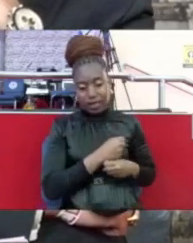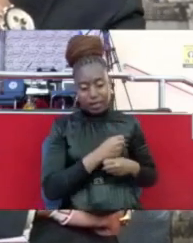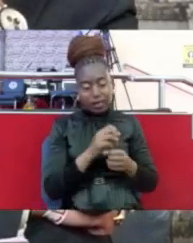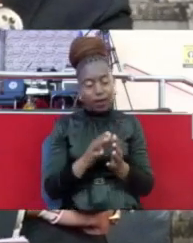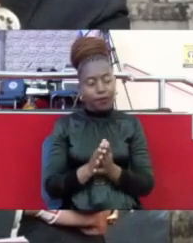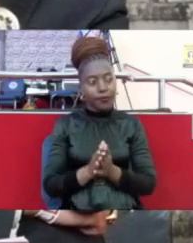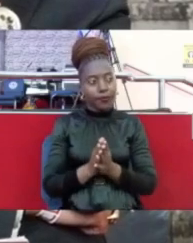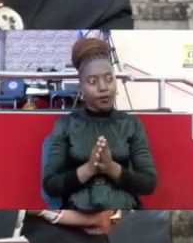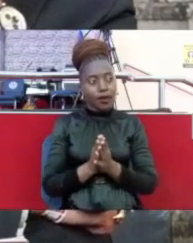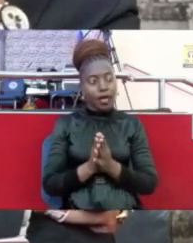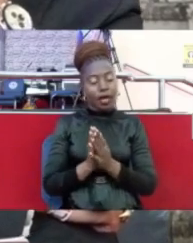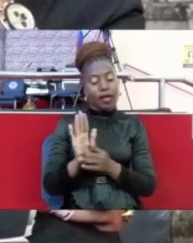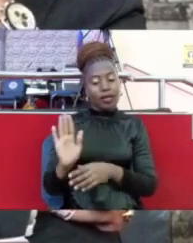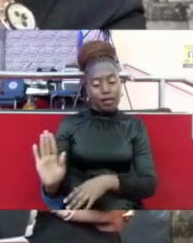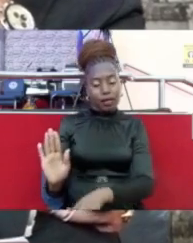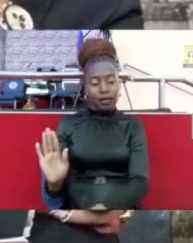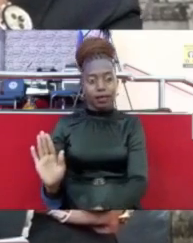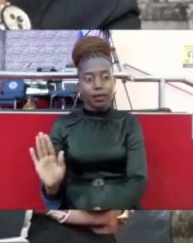And he is our right-hand man.